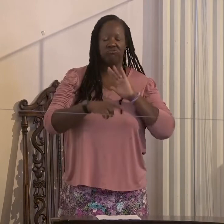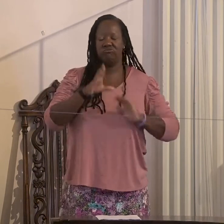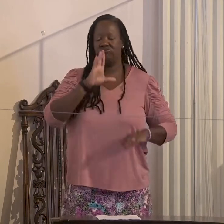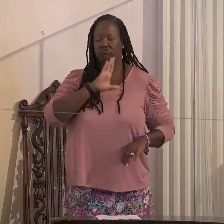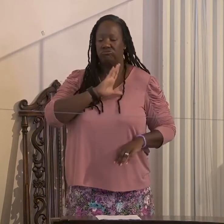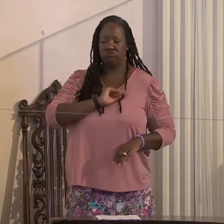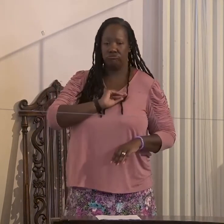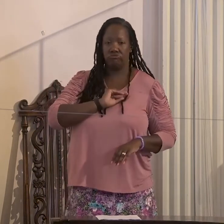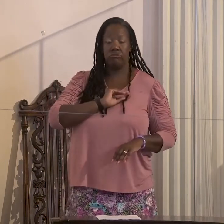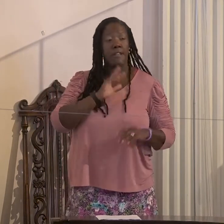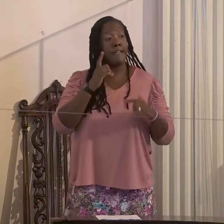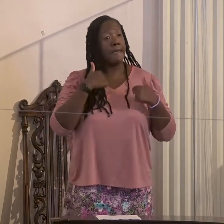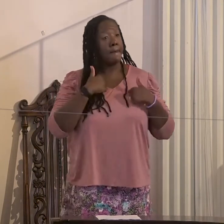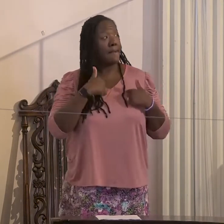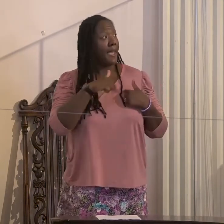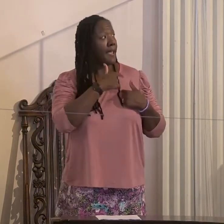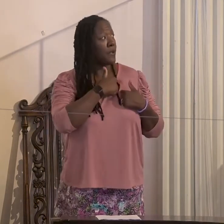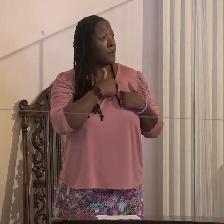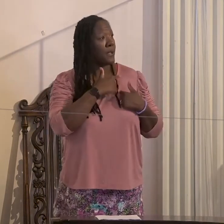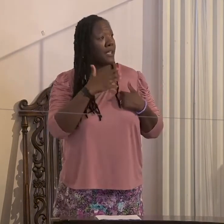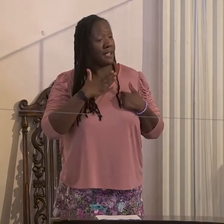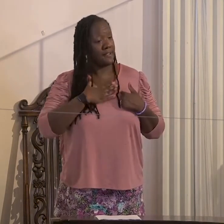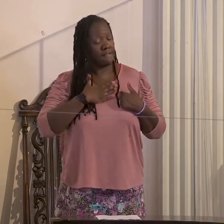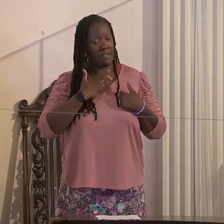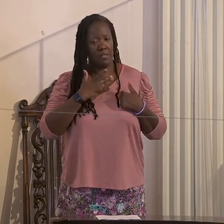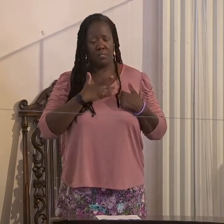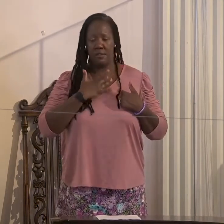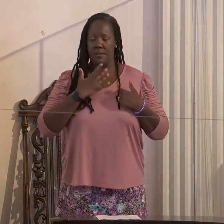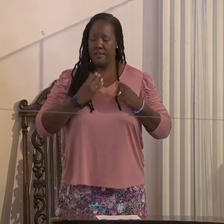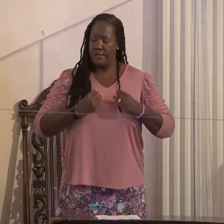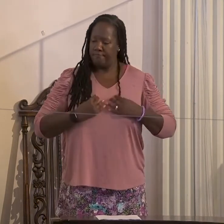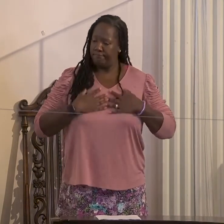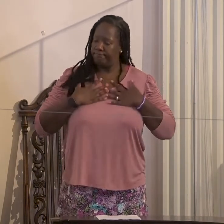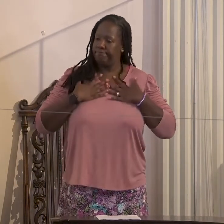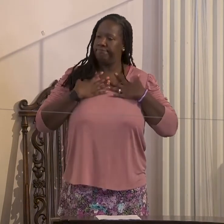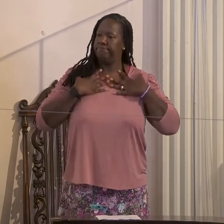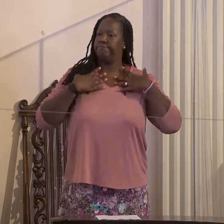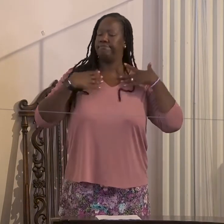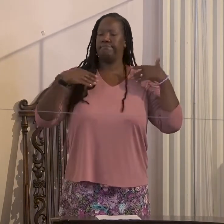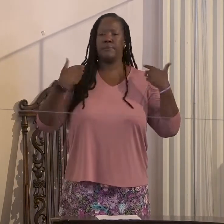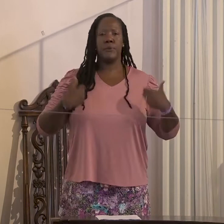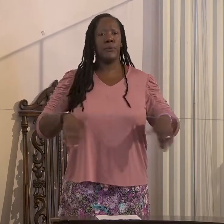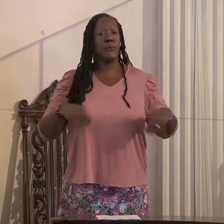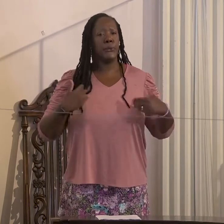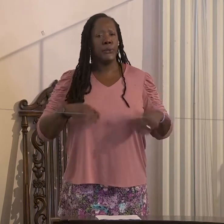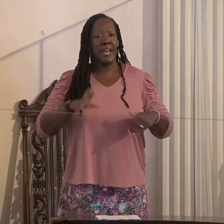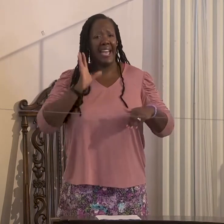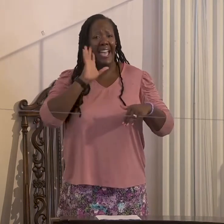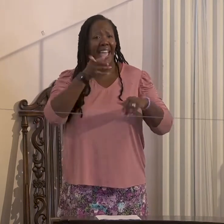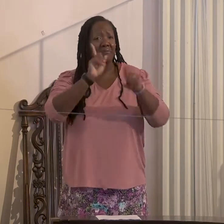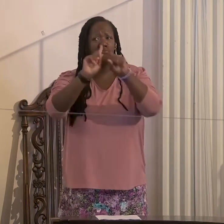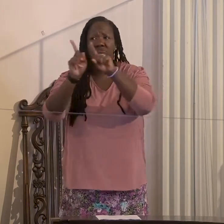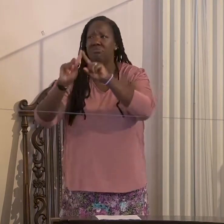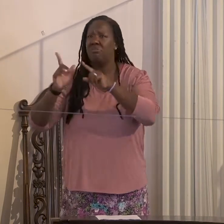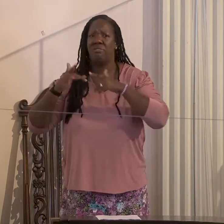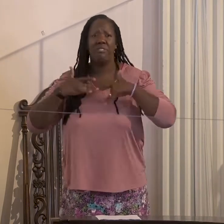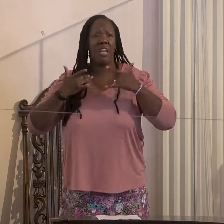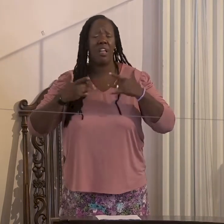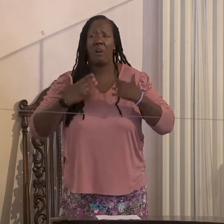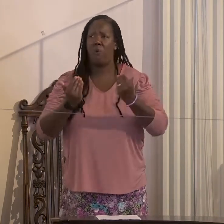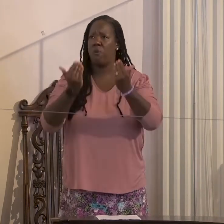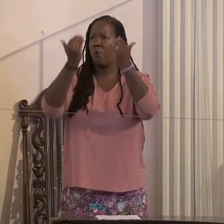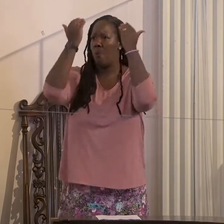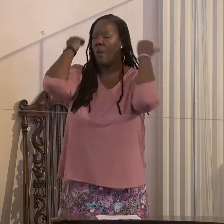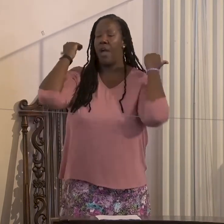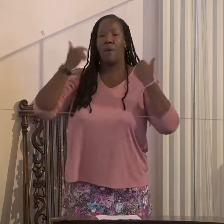be visited so thoroughly and met in wild places so overwhelmingly that